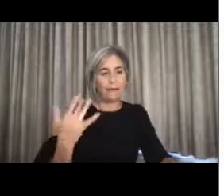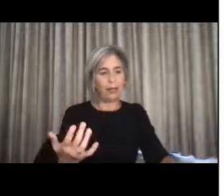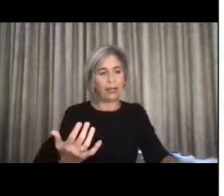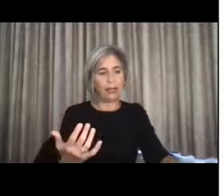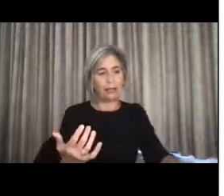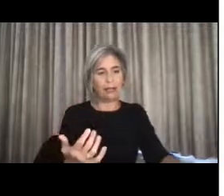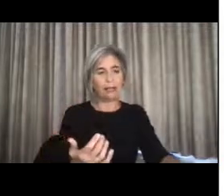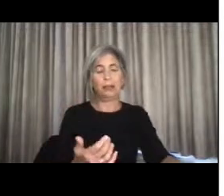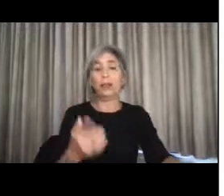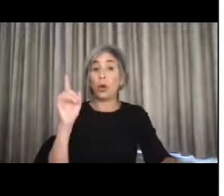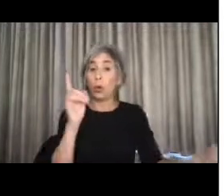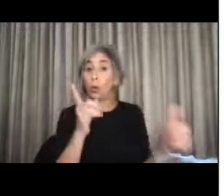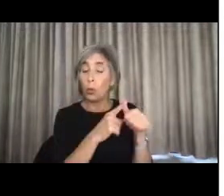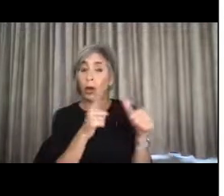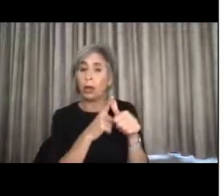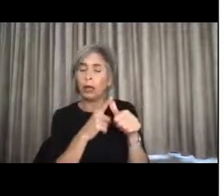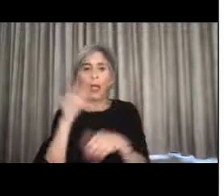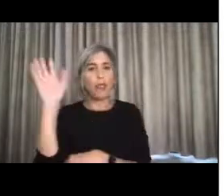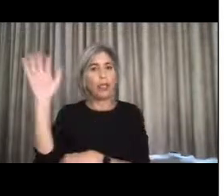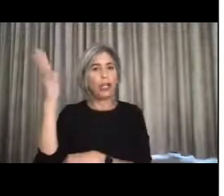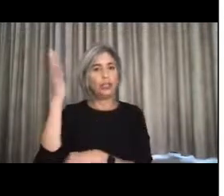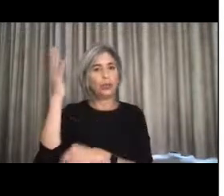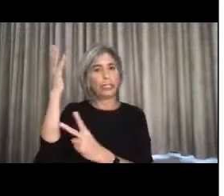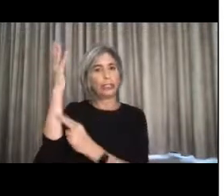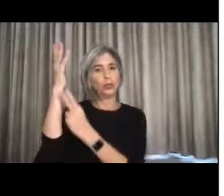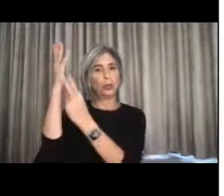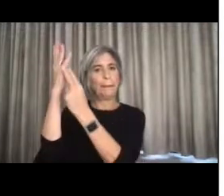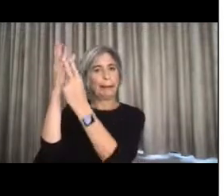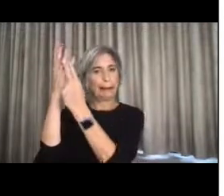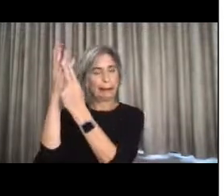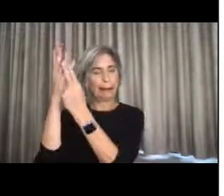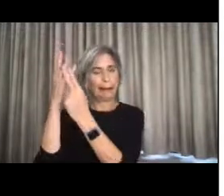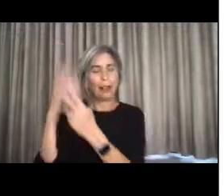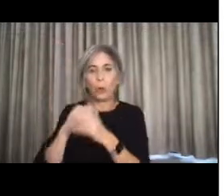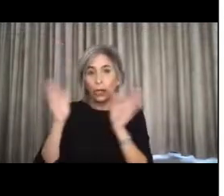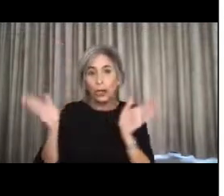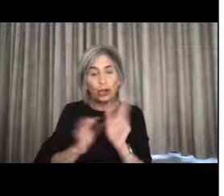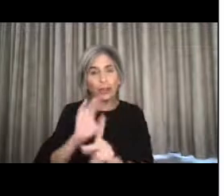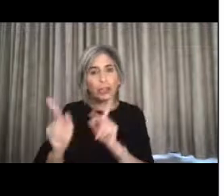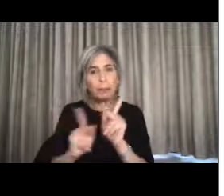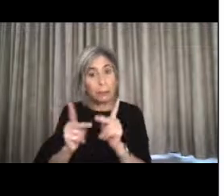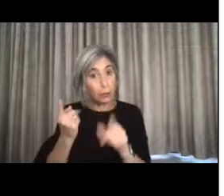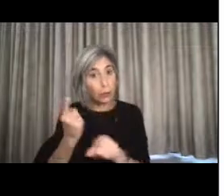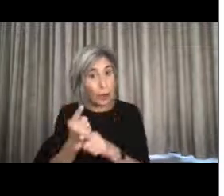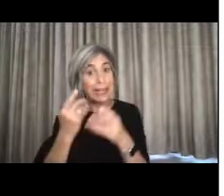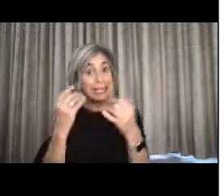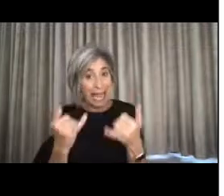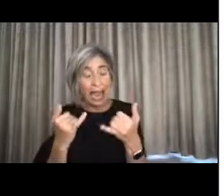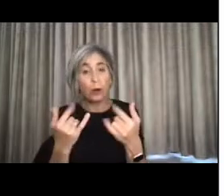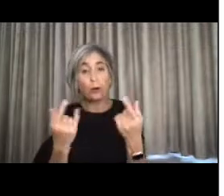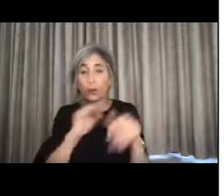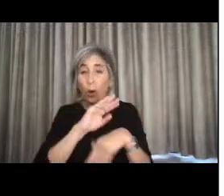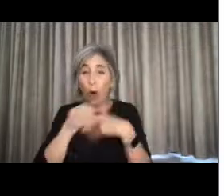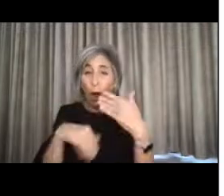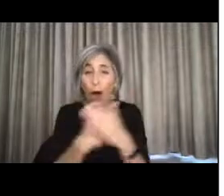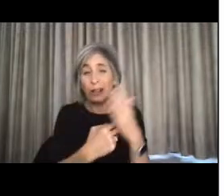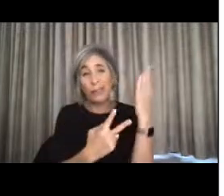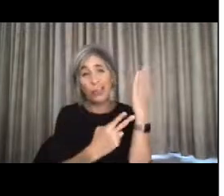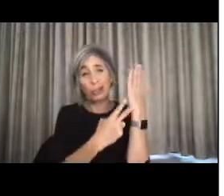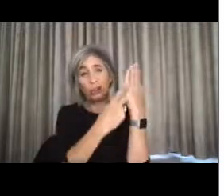of them is the tree trimming. We're encouraging our residents, correct, at this time to do all of their tree